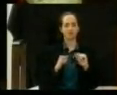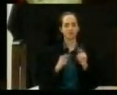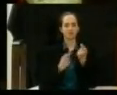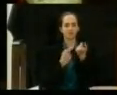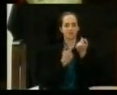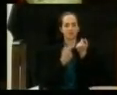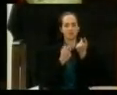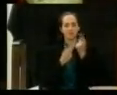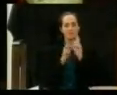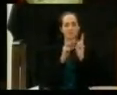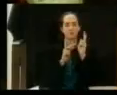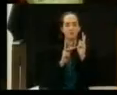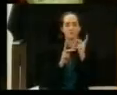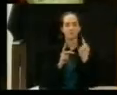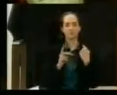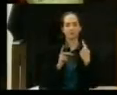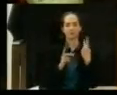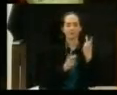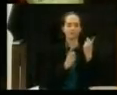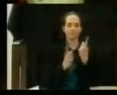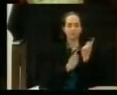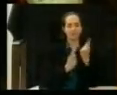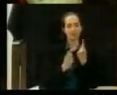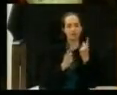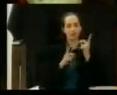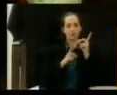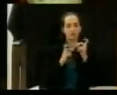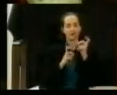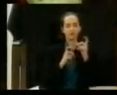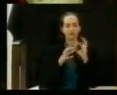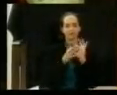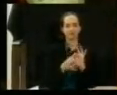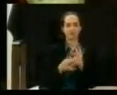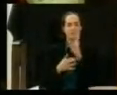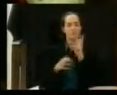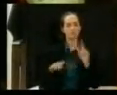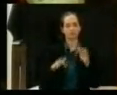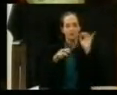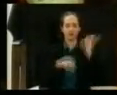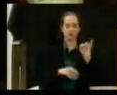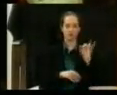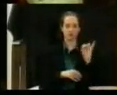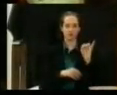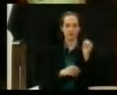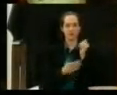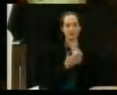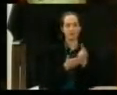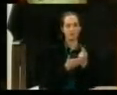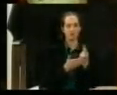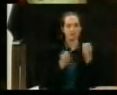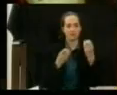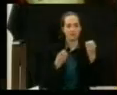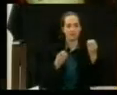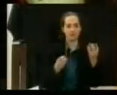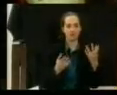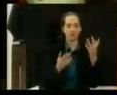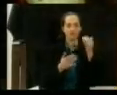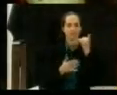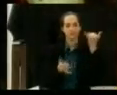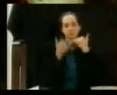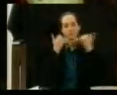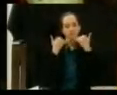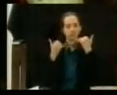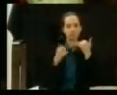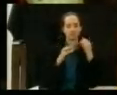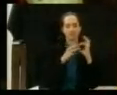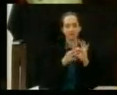insurance. On a day-to-day basis, we get dozens of calls every week about flood insurance. We thought it'd be helpful in terms of,